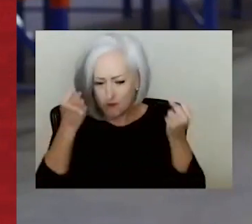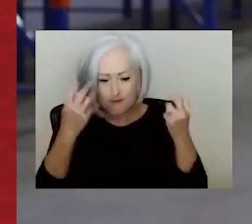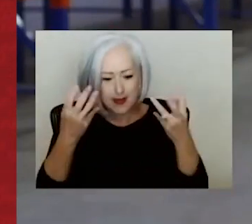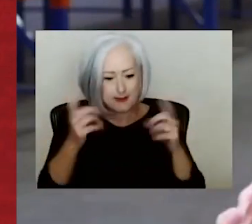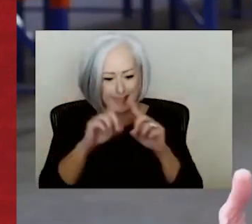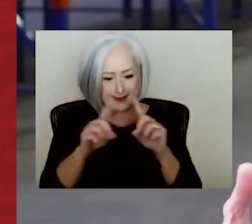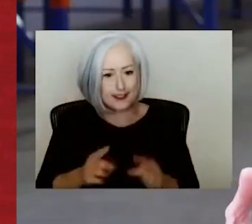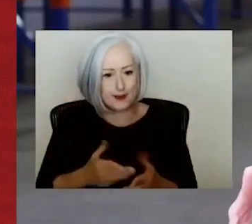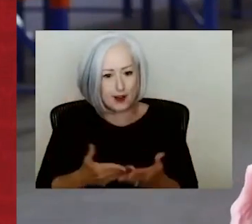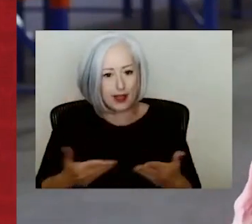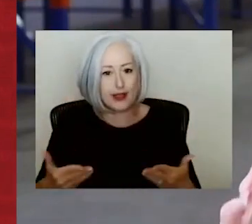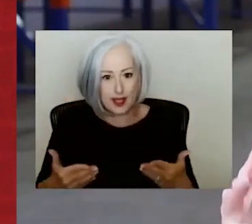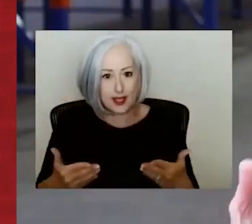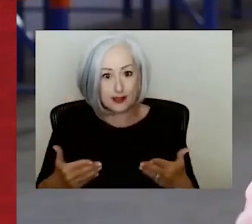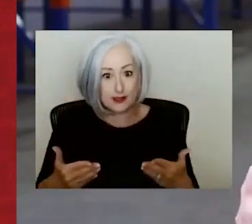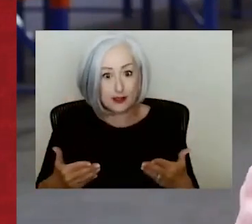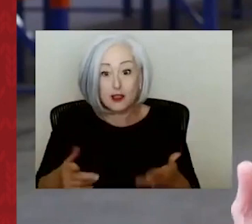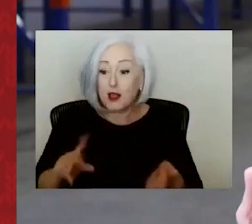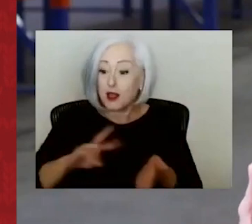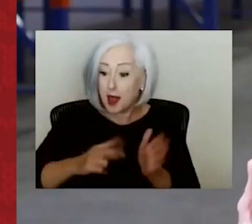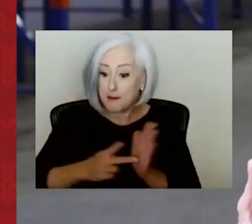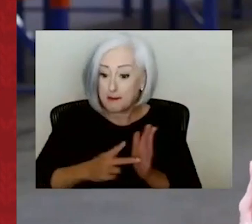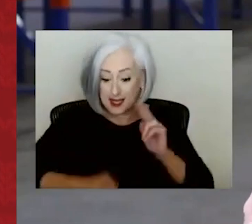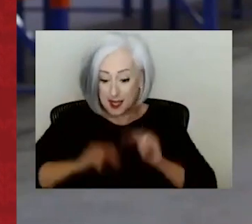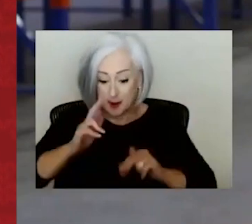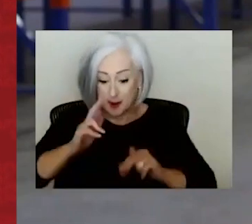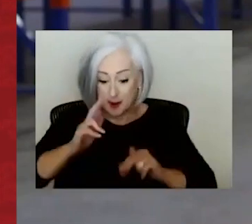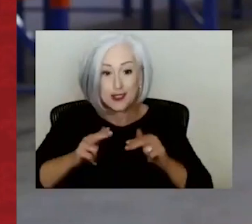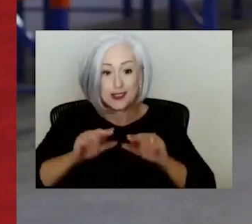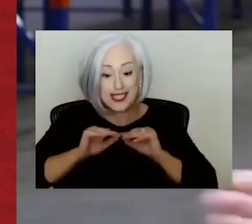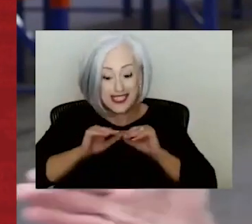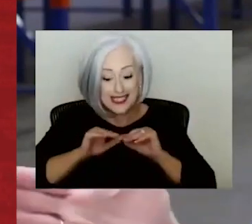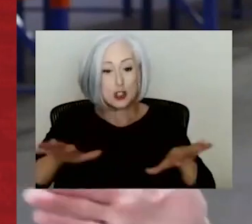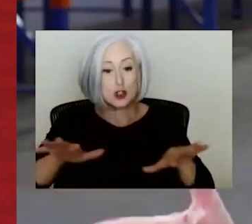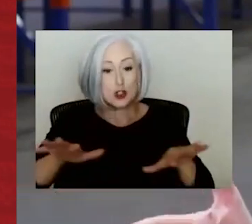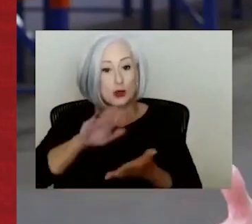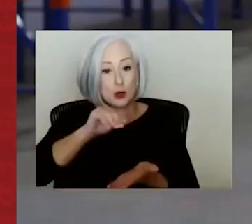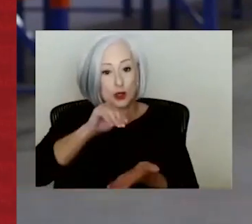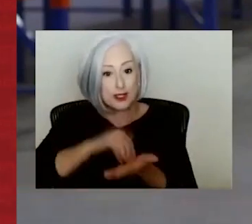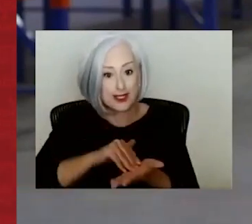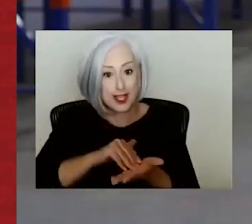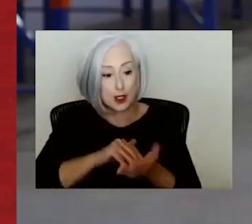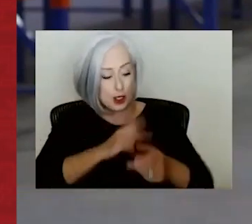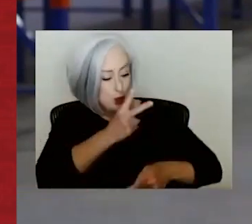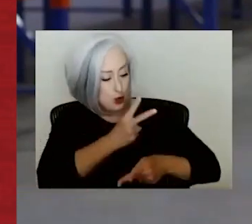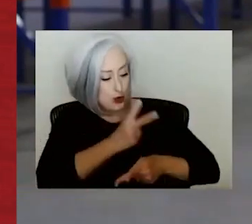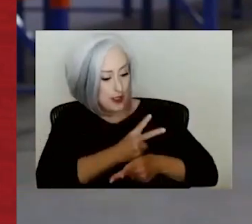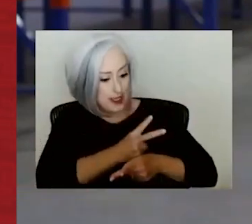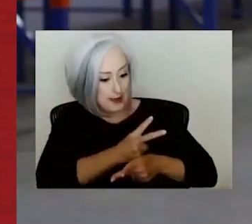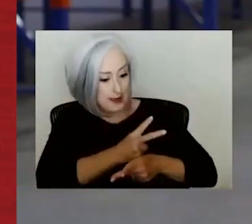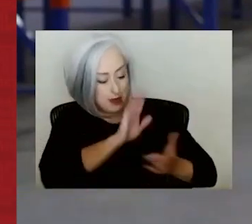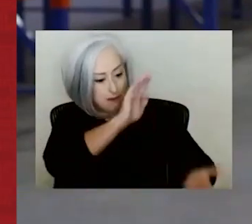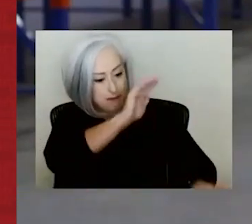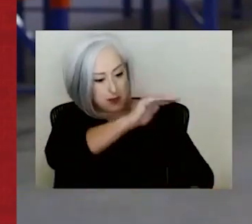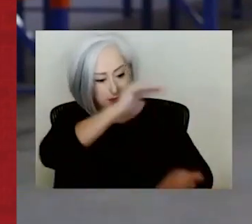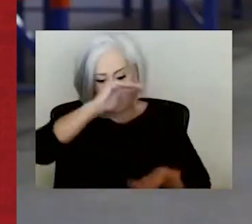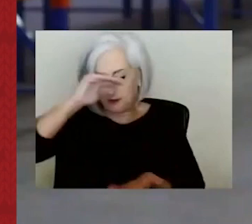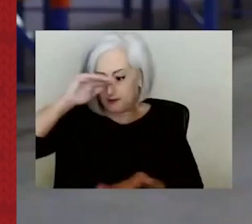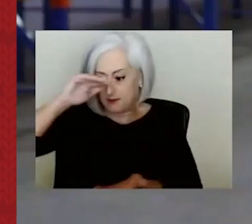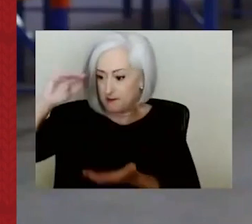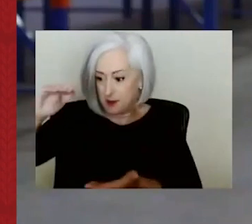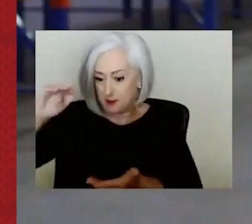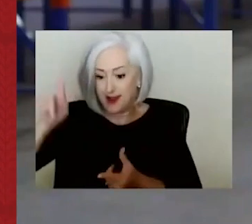distribution center to house those large quantities and then distribute them out was just critical.